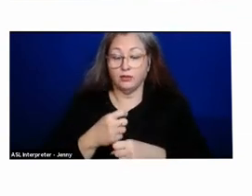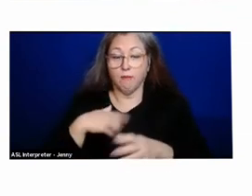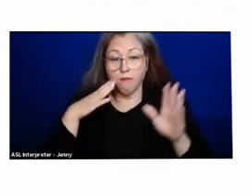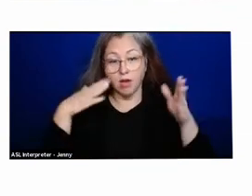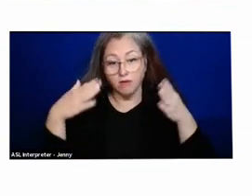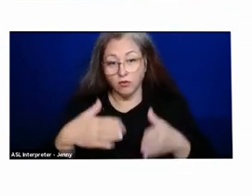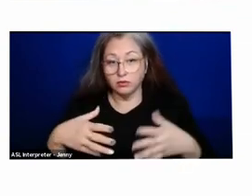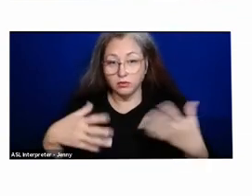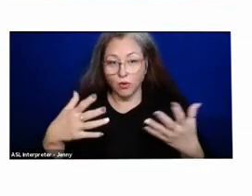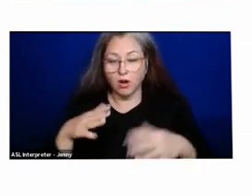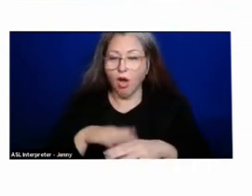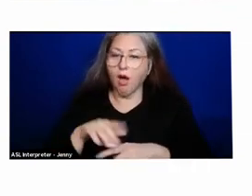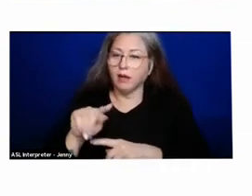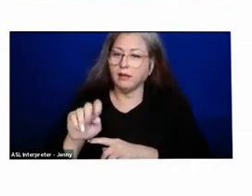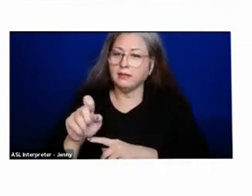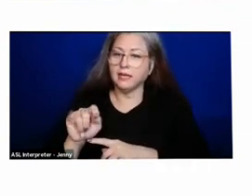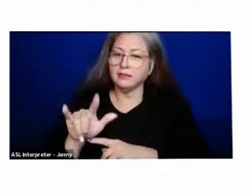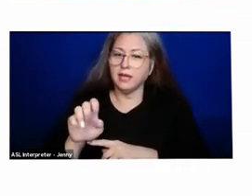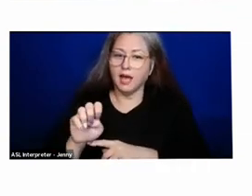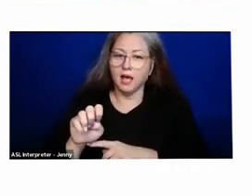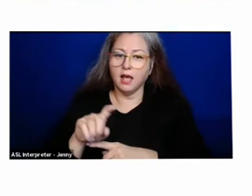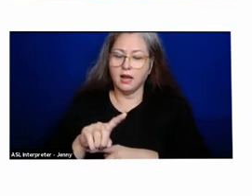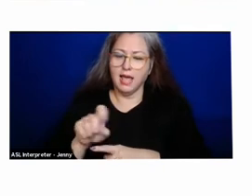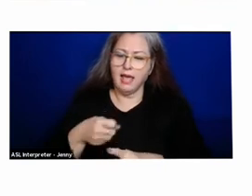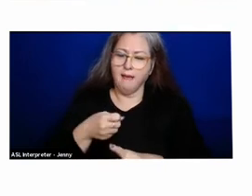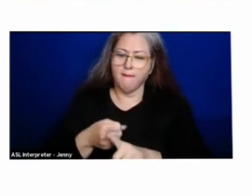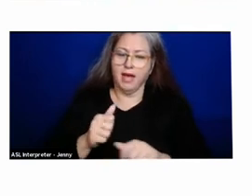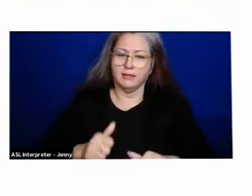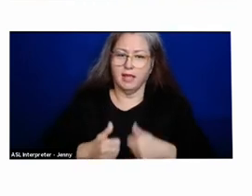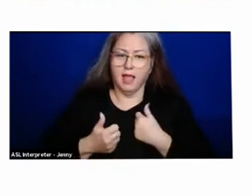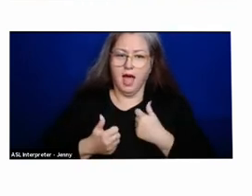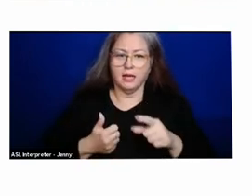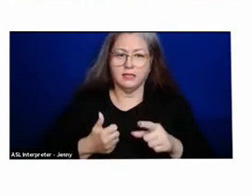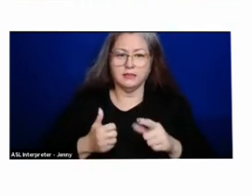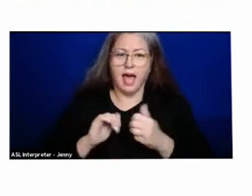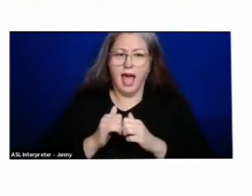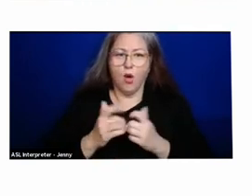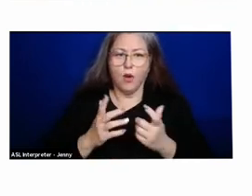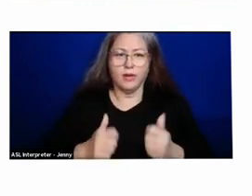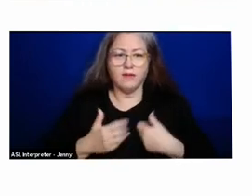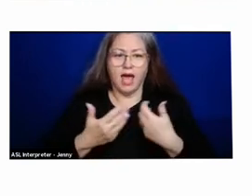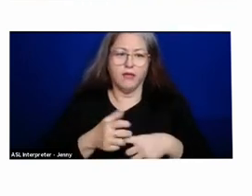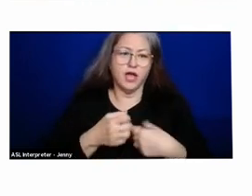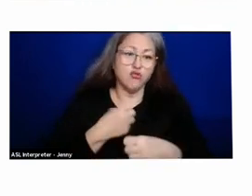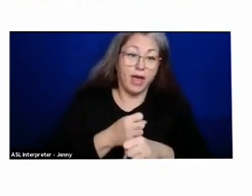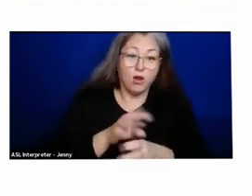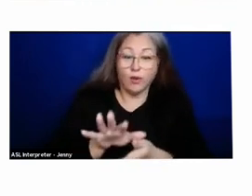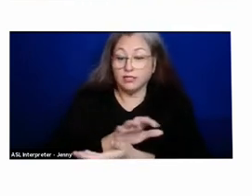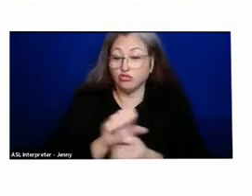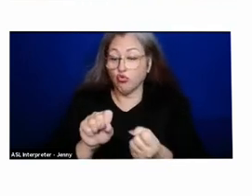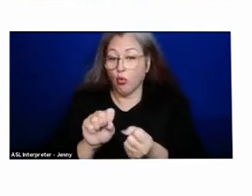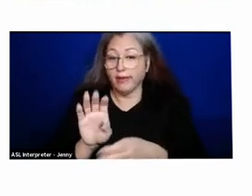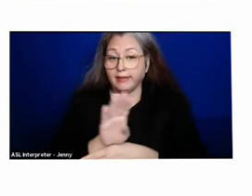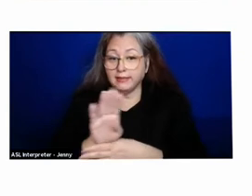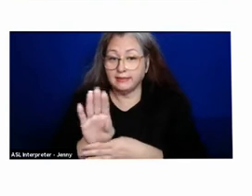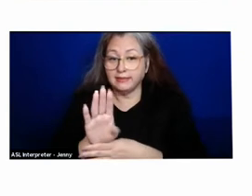been textiles. How do they impact the lives that we're living? How are they creating and destroying industries and economy?